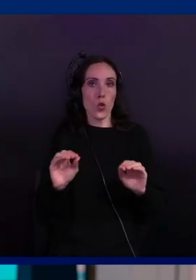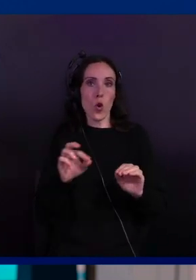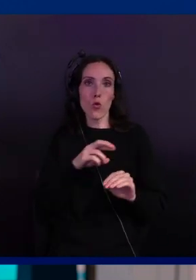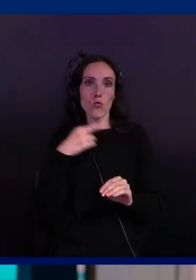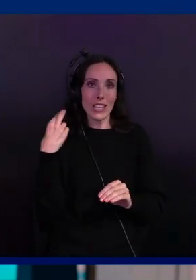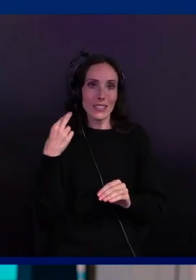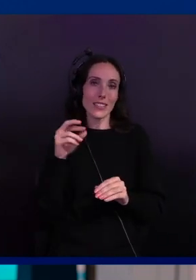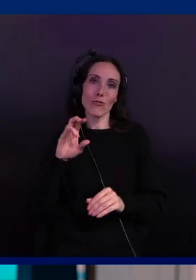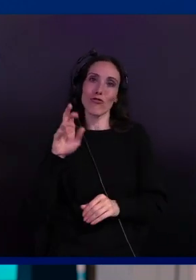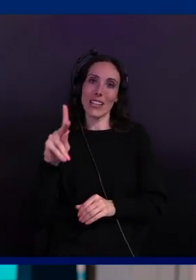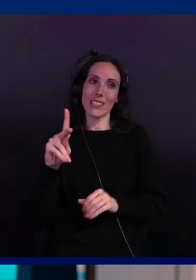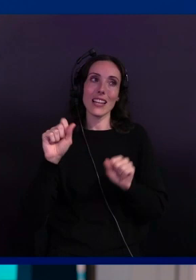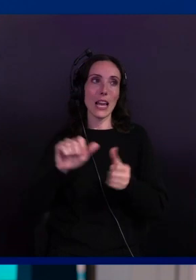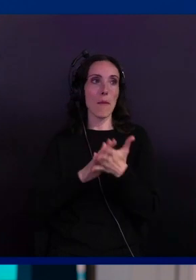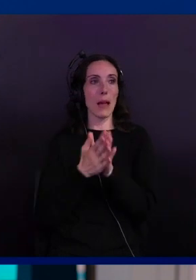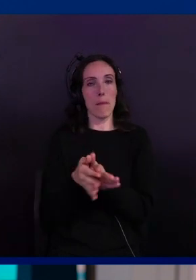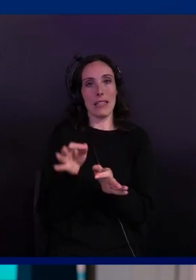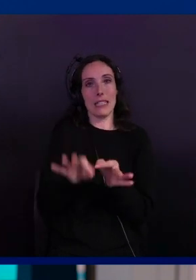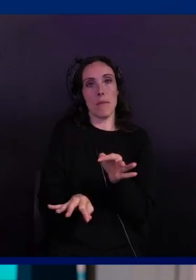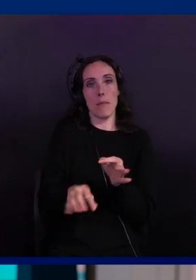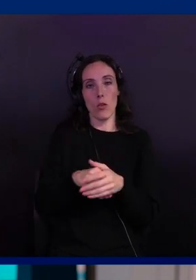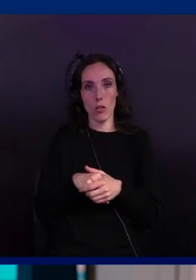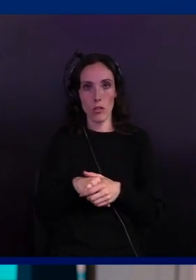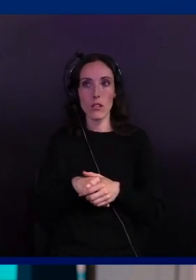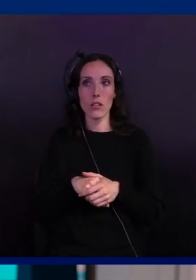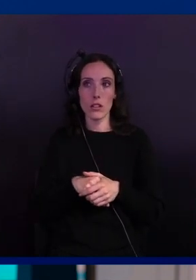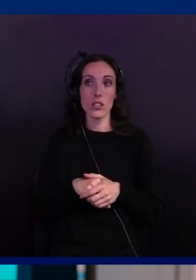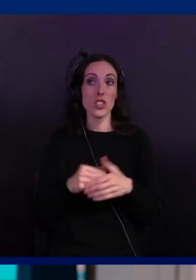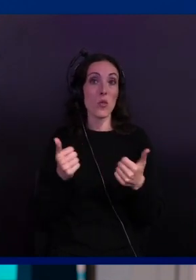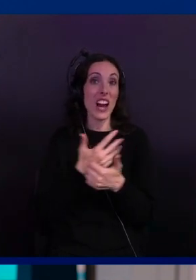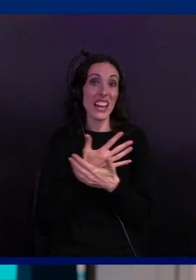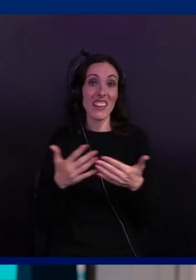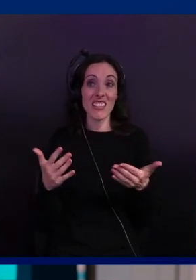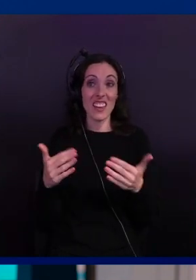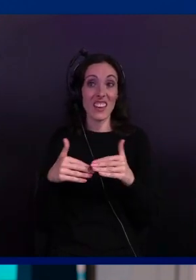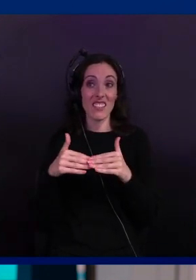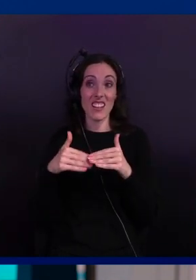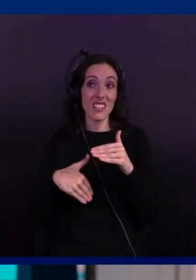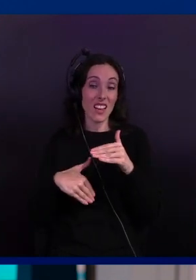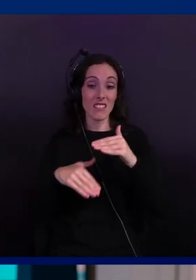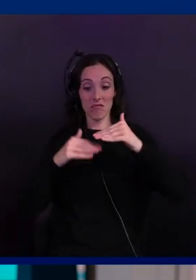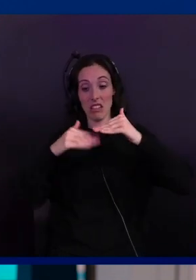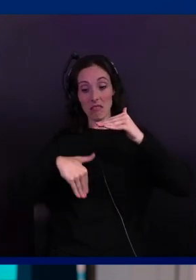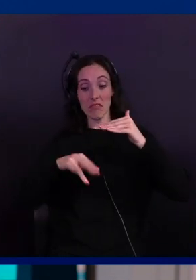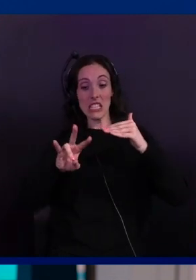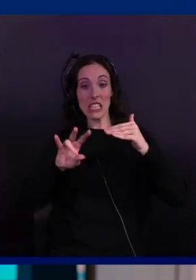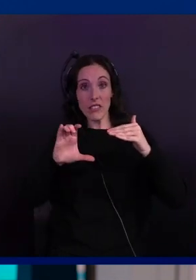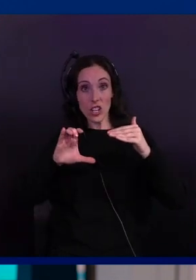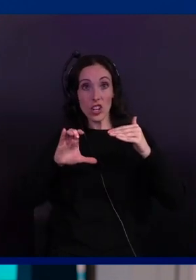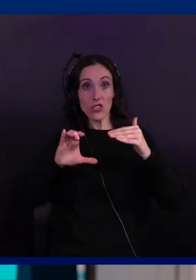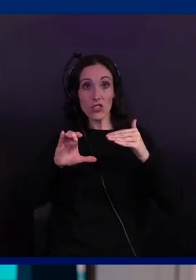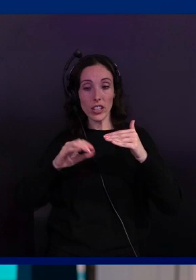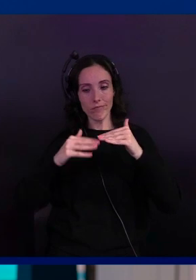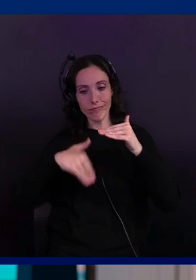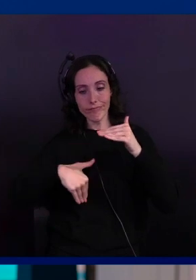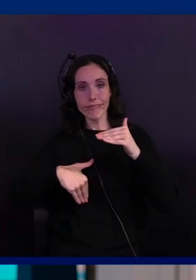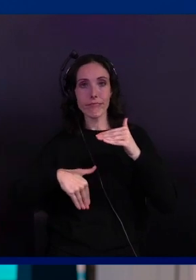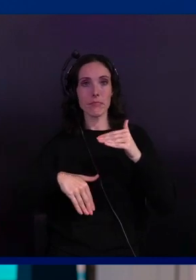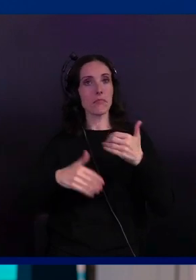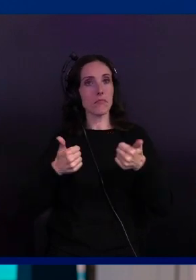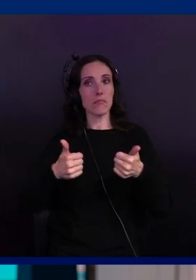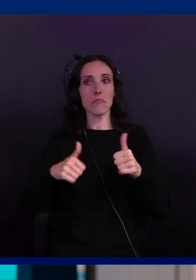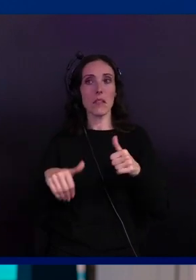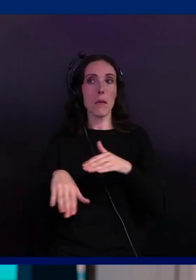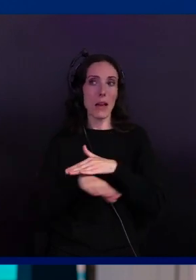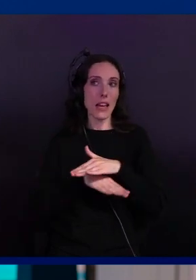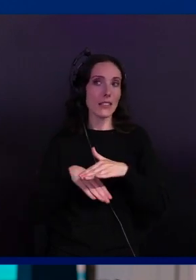simple. And again, here it's saying that anything less than 700 risk score, we wanted to basically